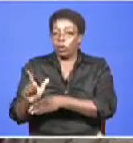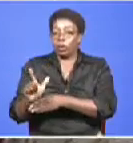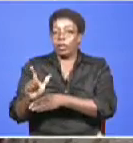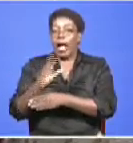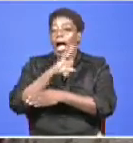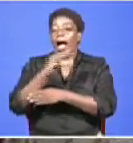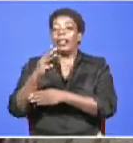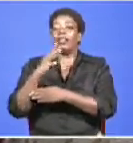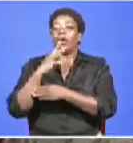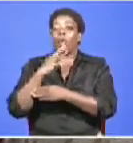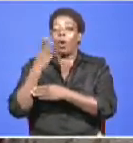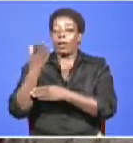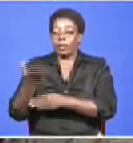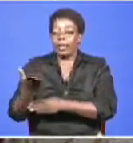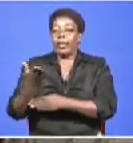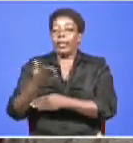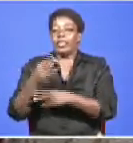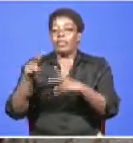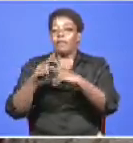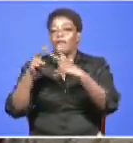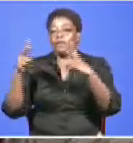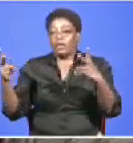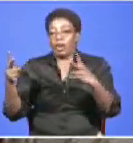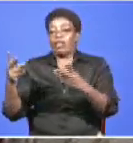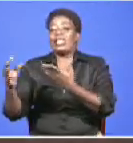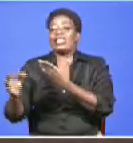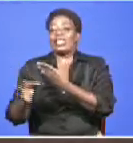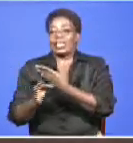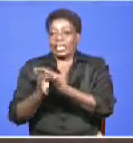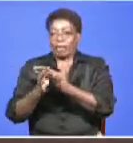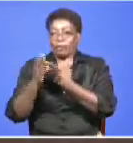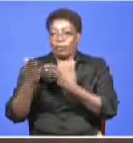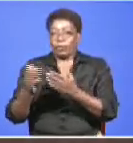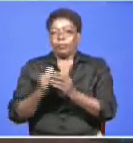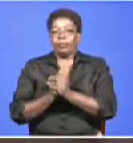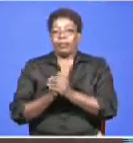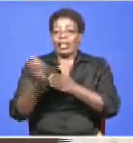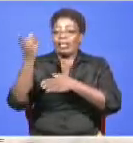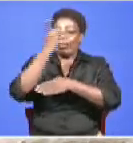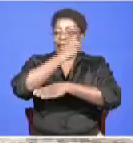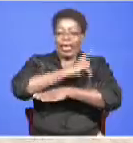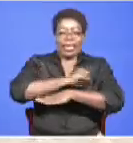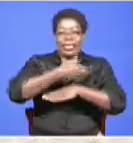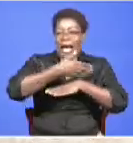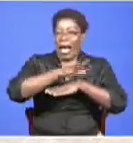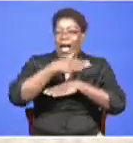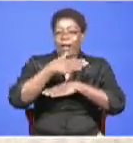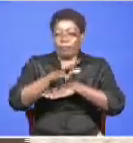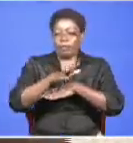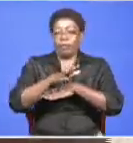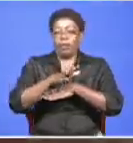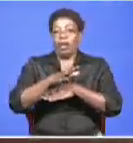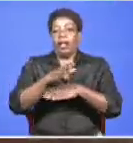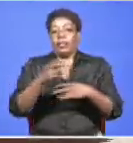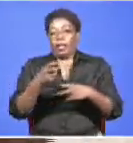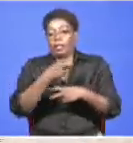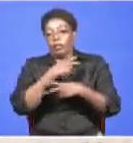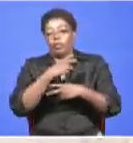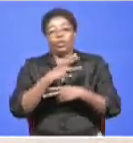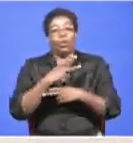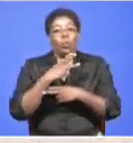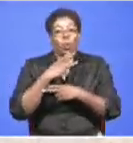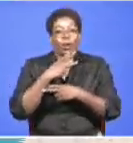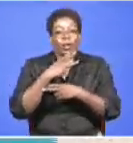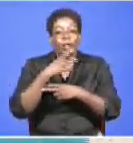and the water is very, very safe. Well, just days after the reported groundwater contamination, packing